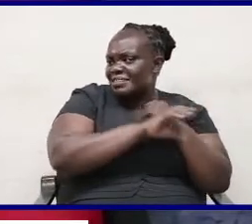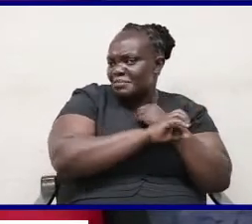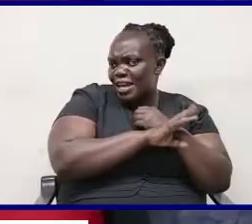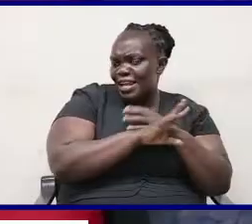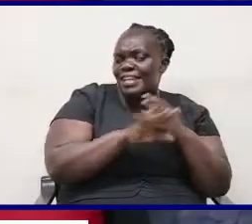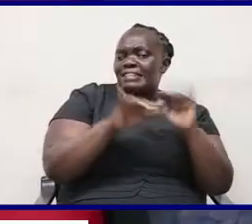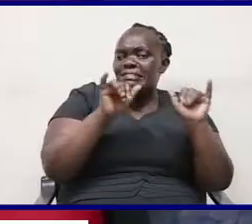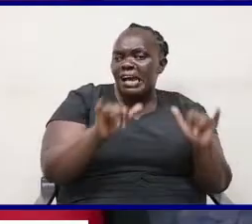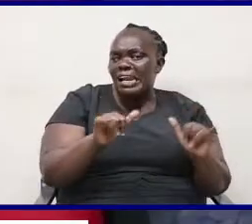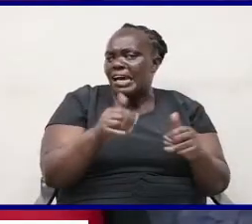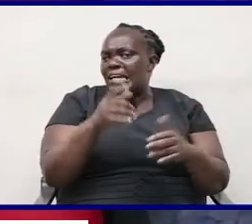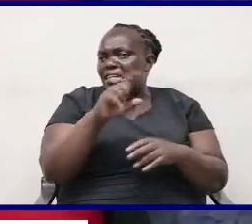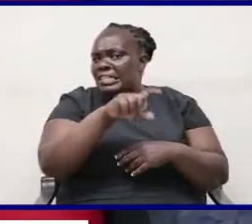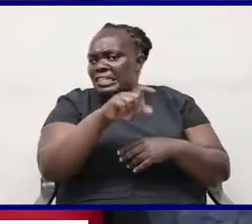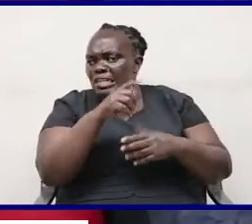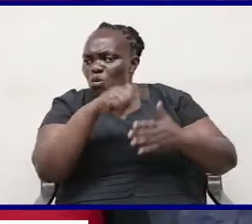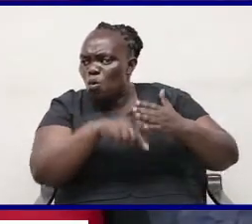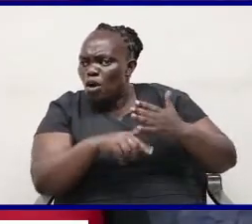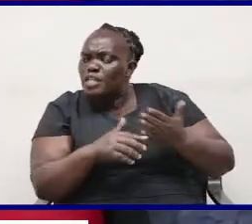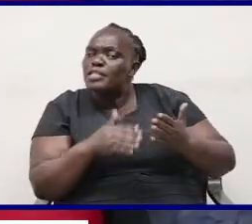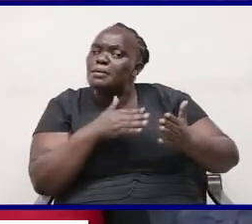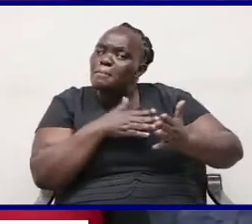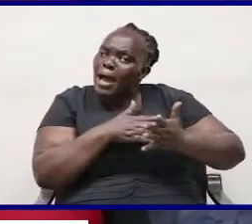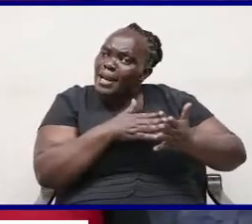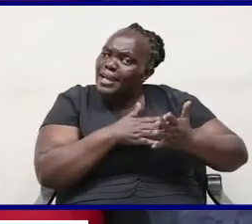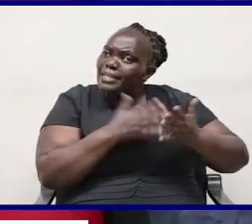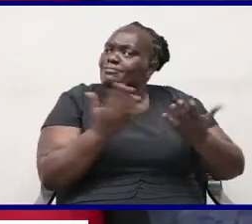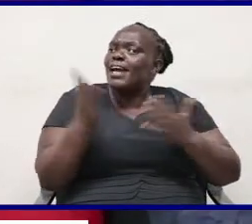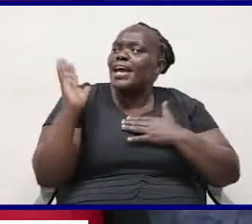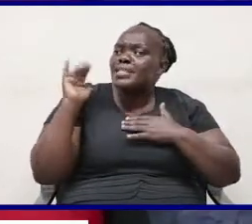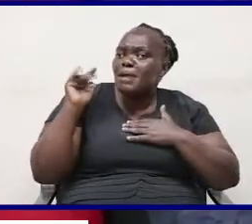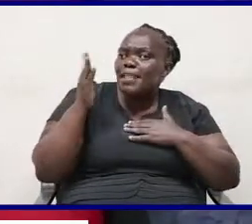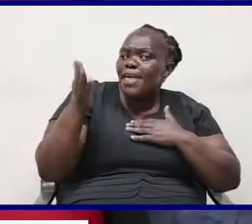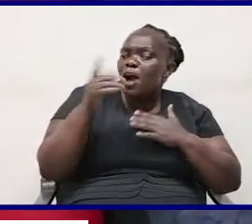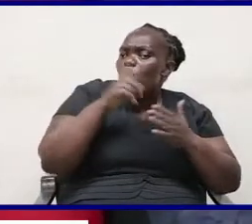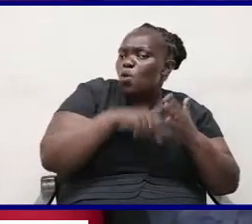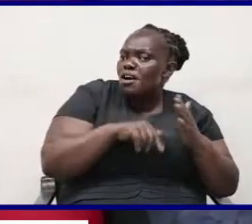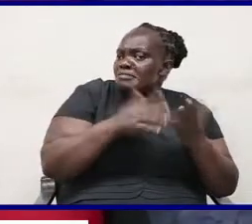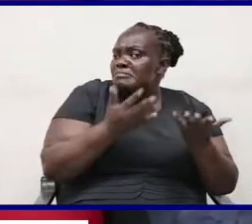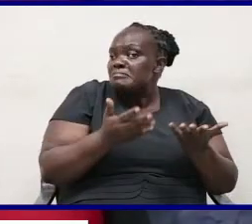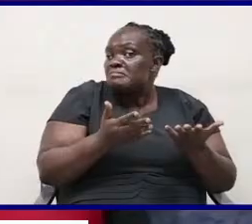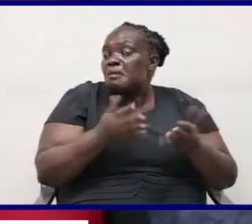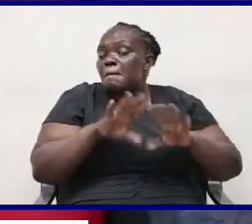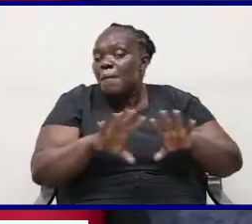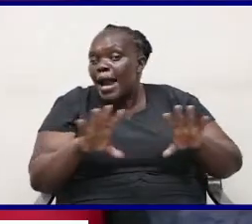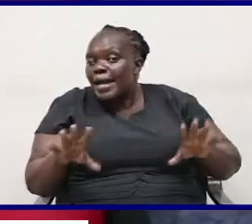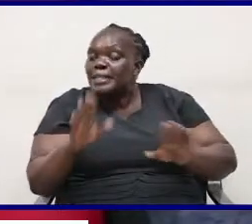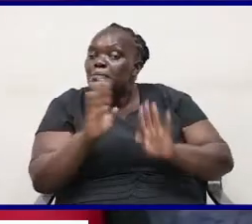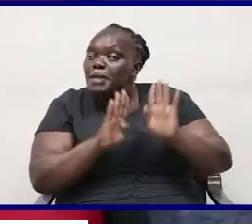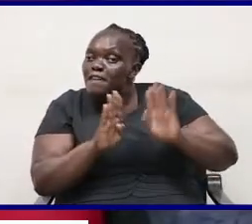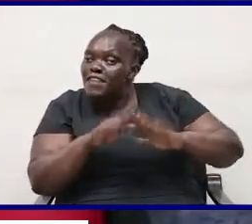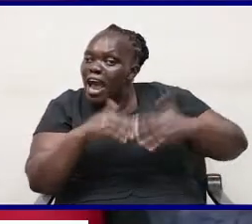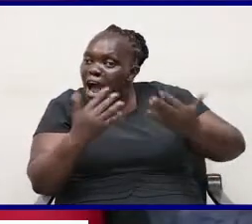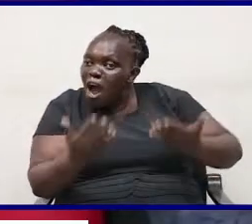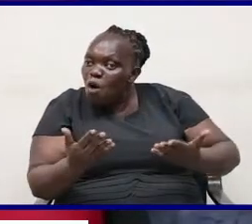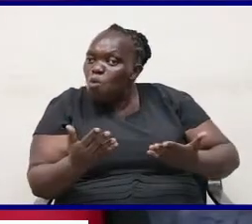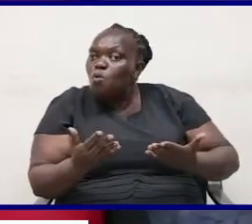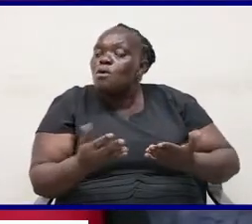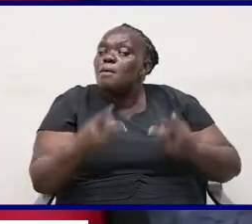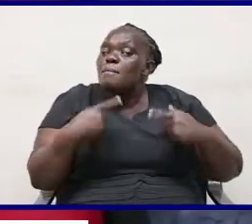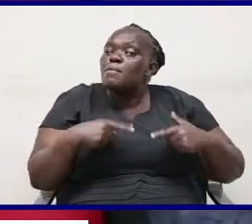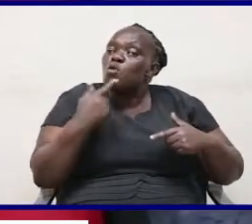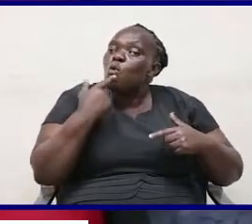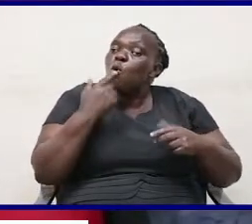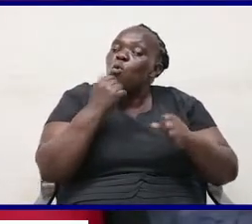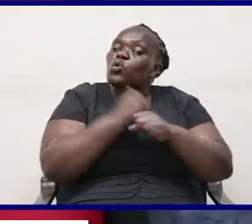What standards are required? What are the barriers that you expect there? How is the market behaving? Because we even have people